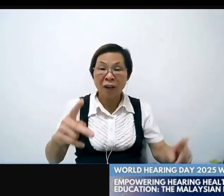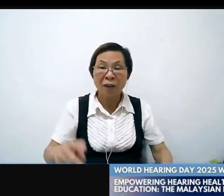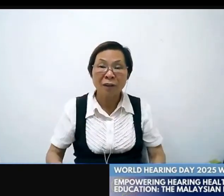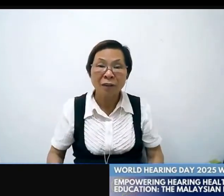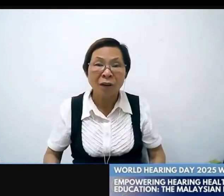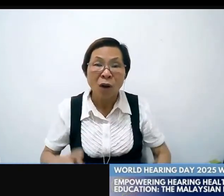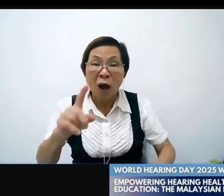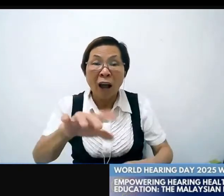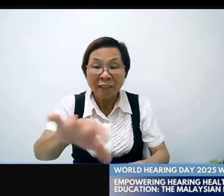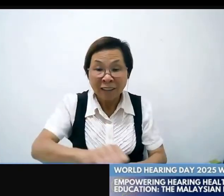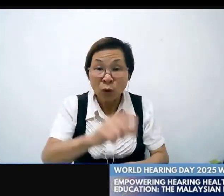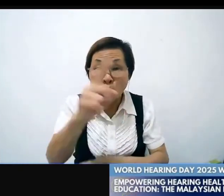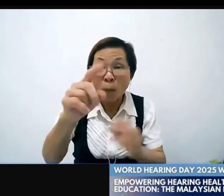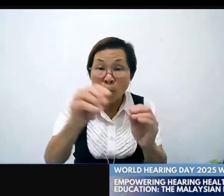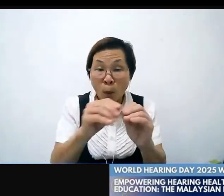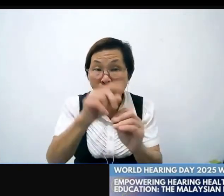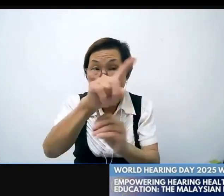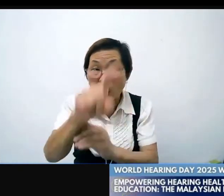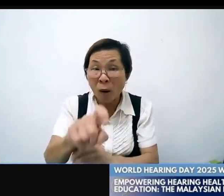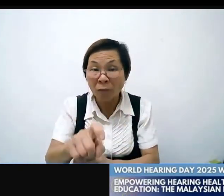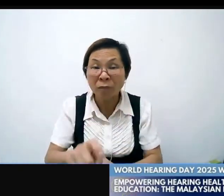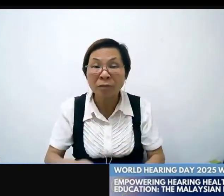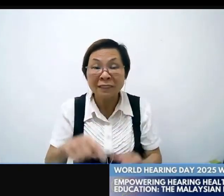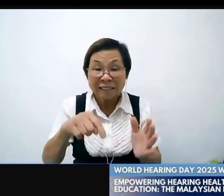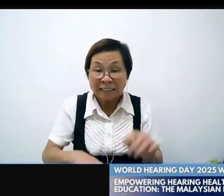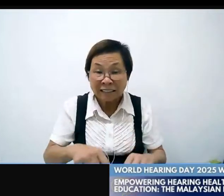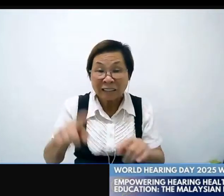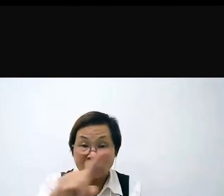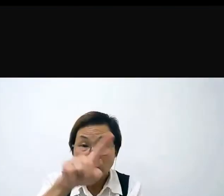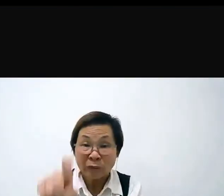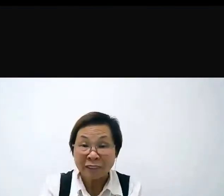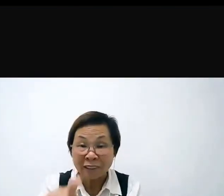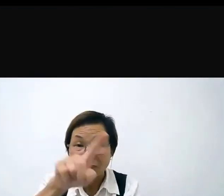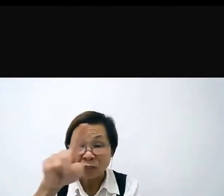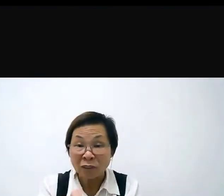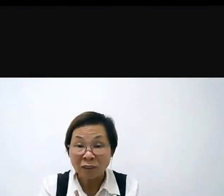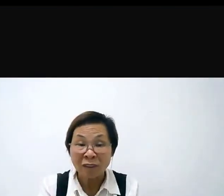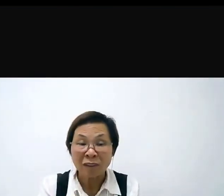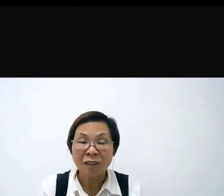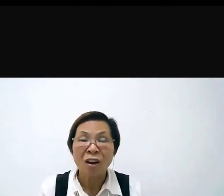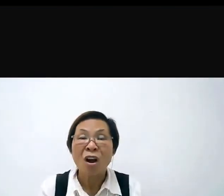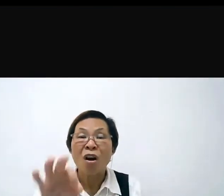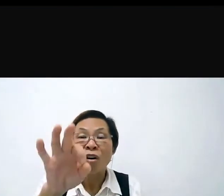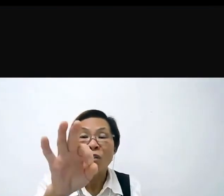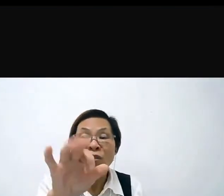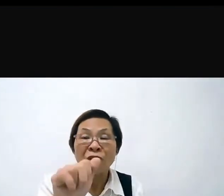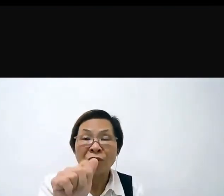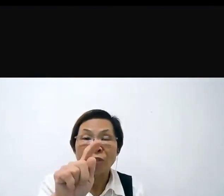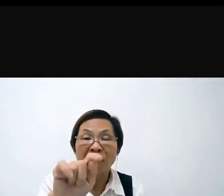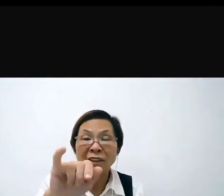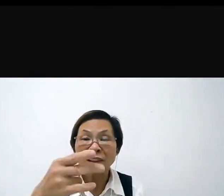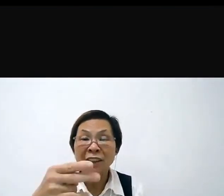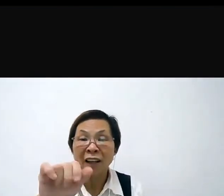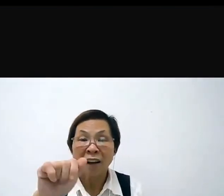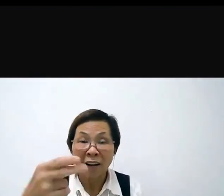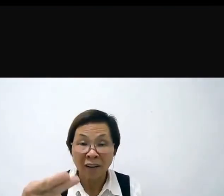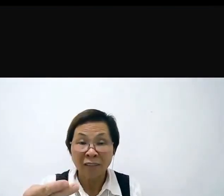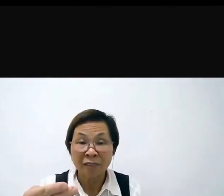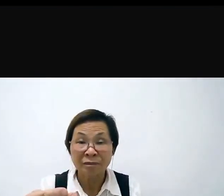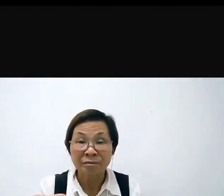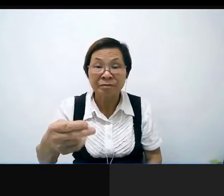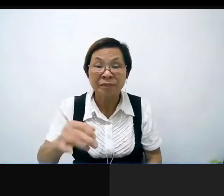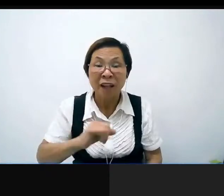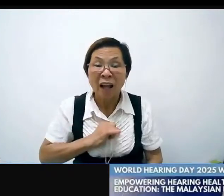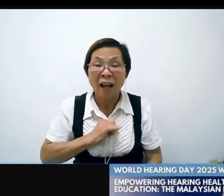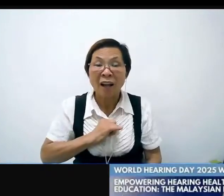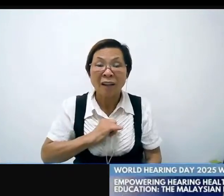one other question from the audience. I think this one is for Fatehah. I think as I